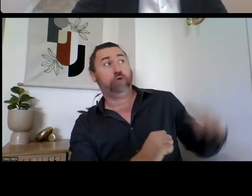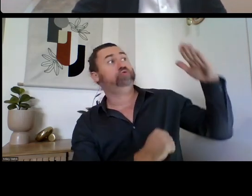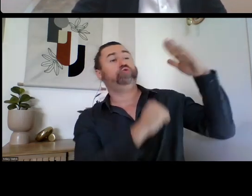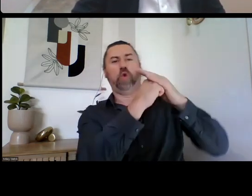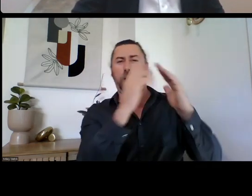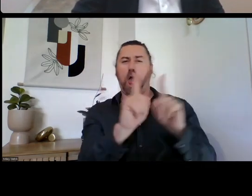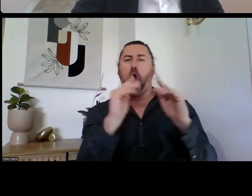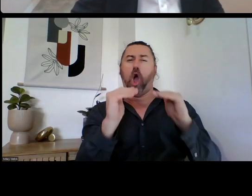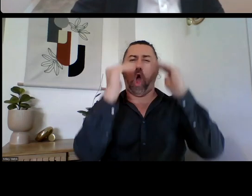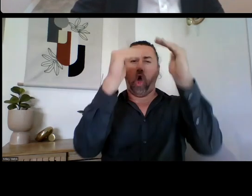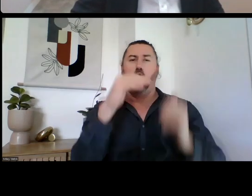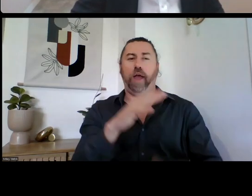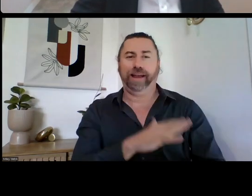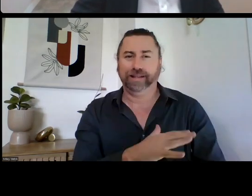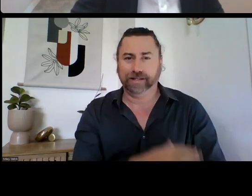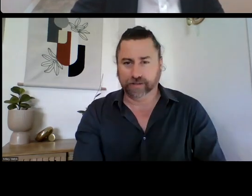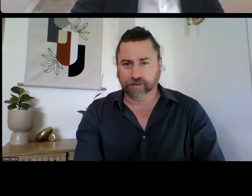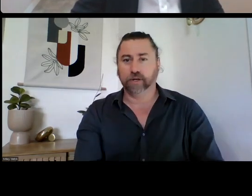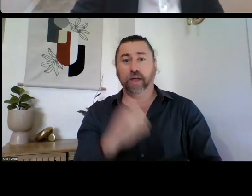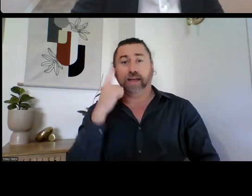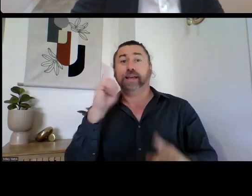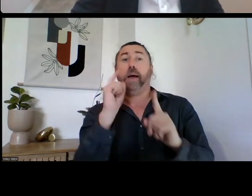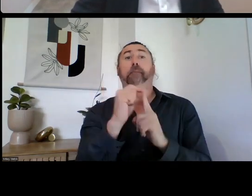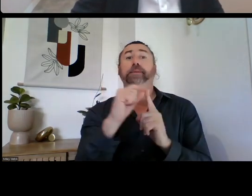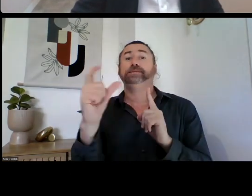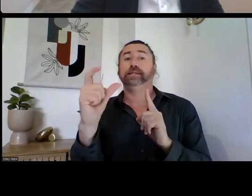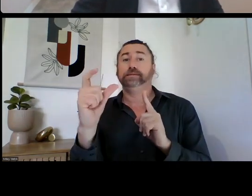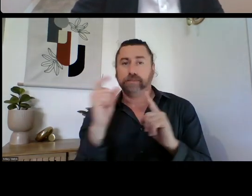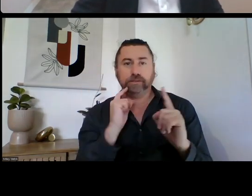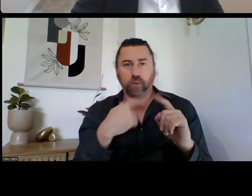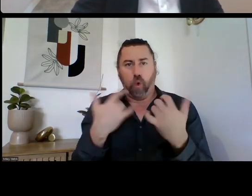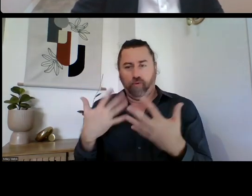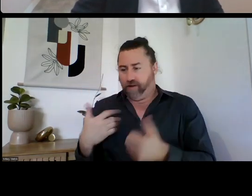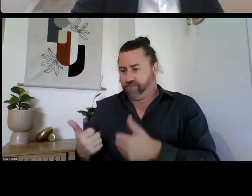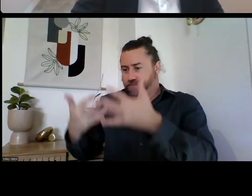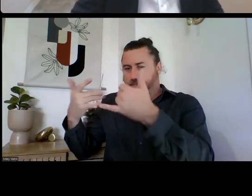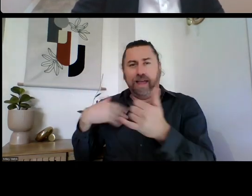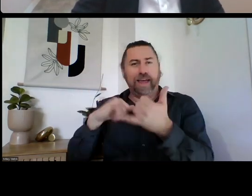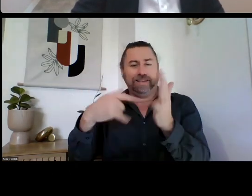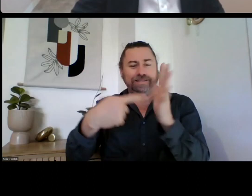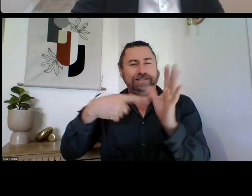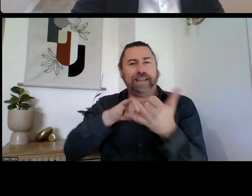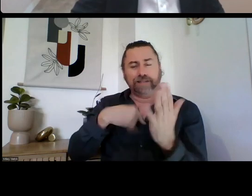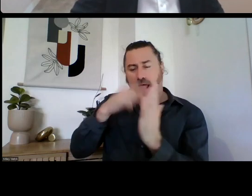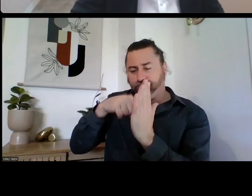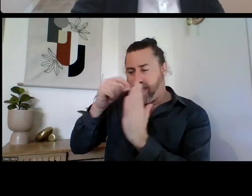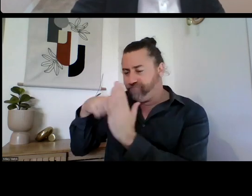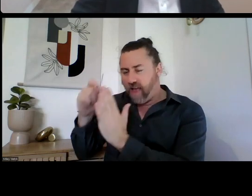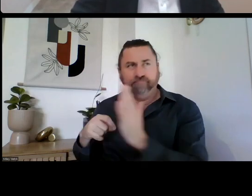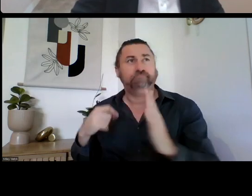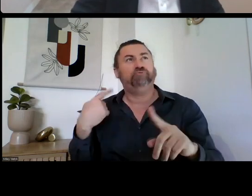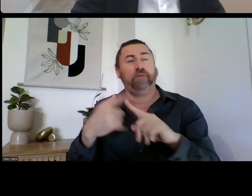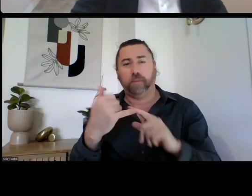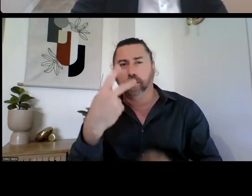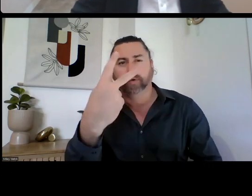top. The percentages on the table are the proportion of people from our initial data study of around 2,000